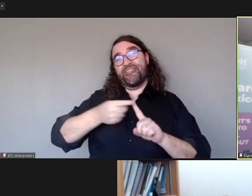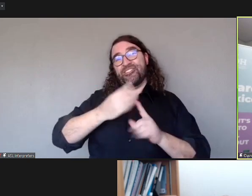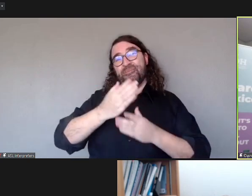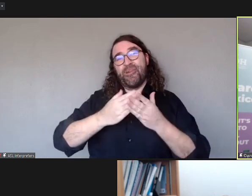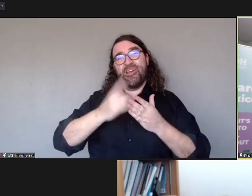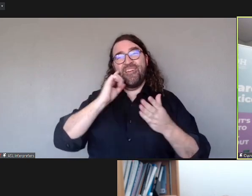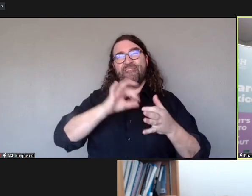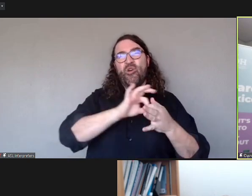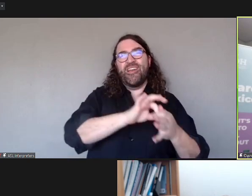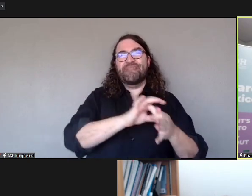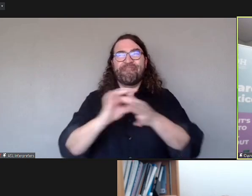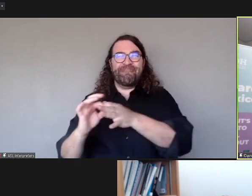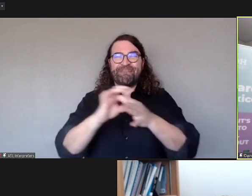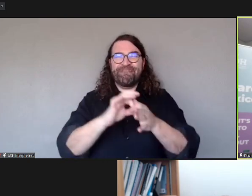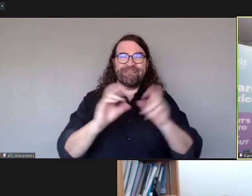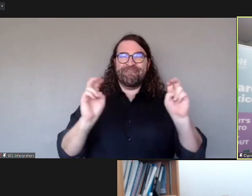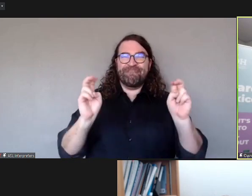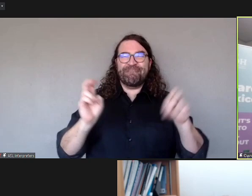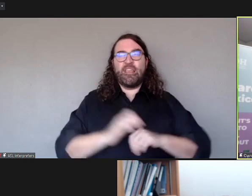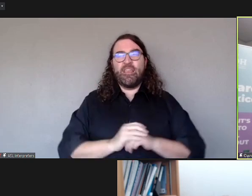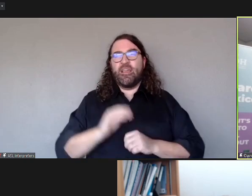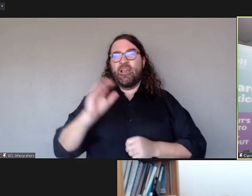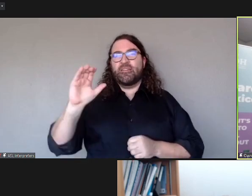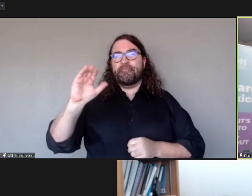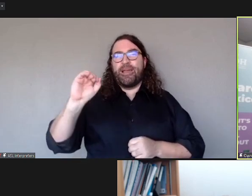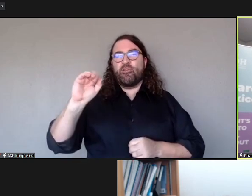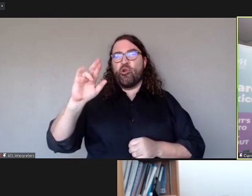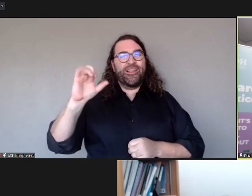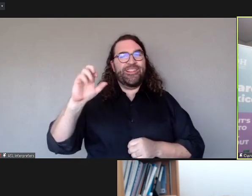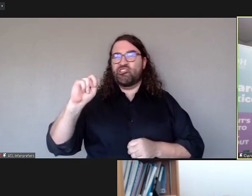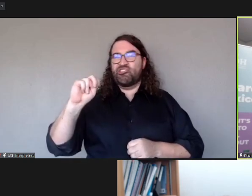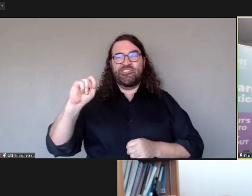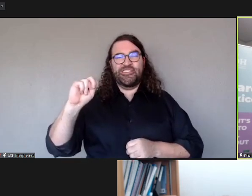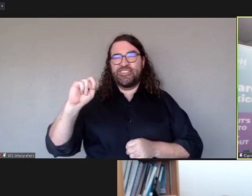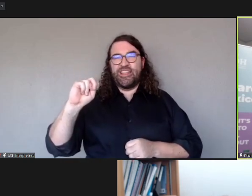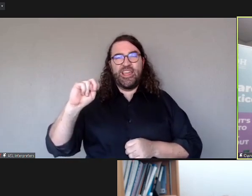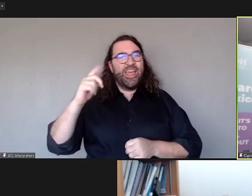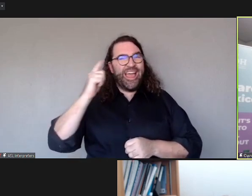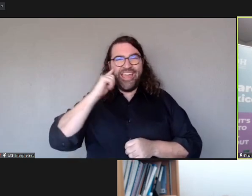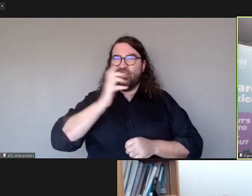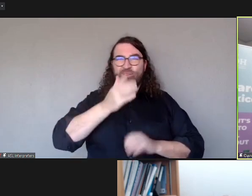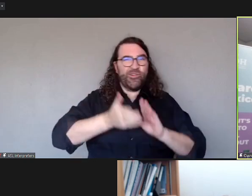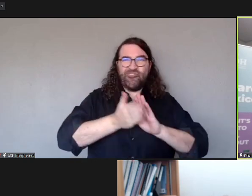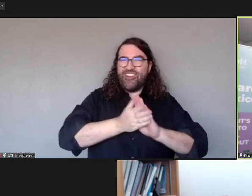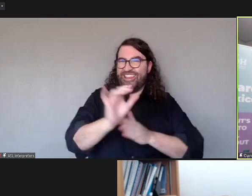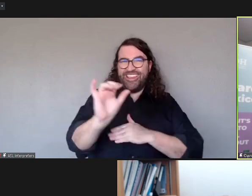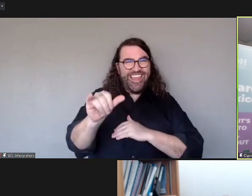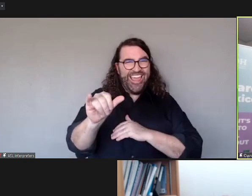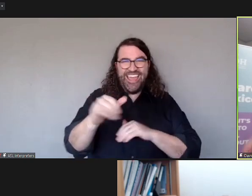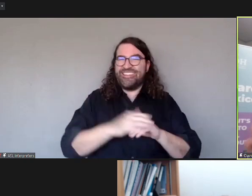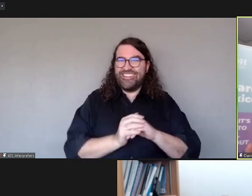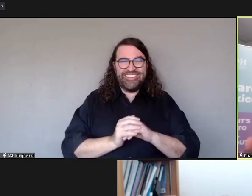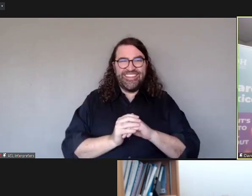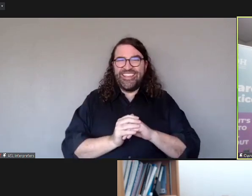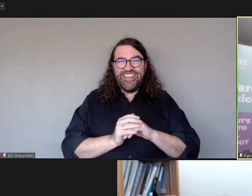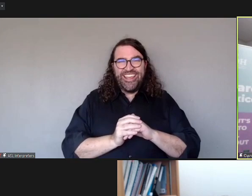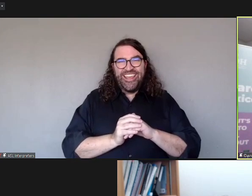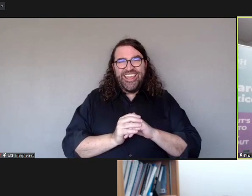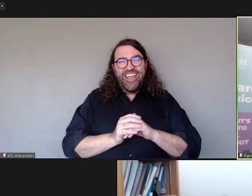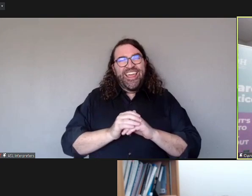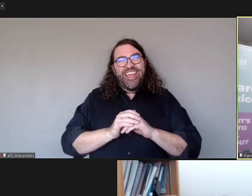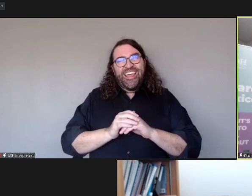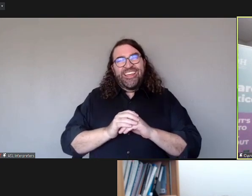correlation, because I don't think we're running those symptom correlations because we're not really,